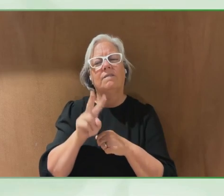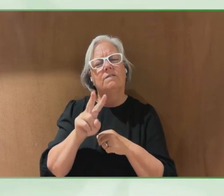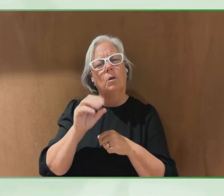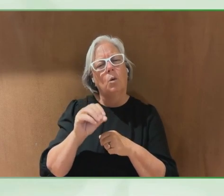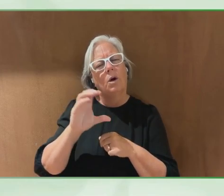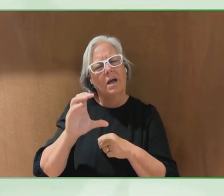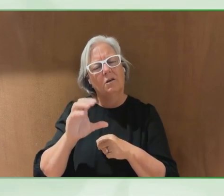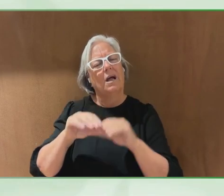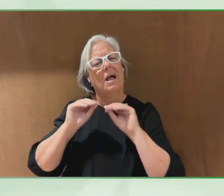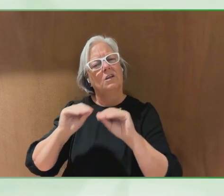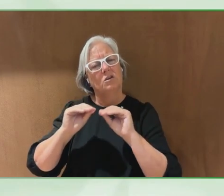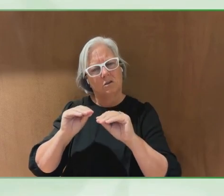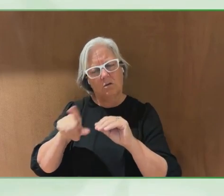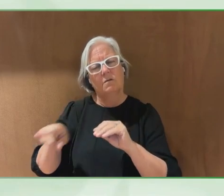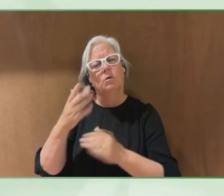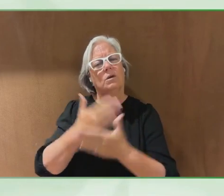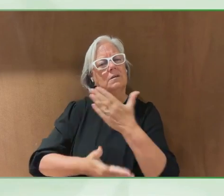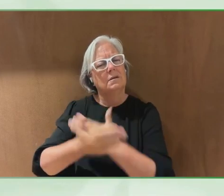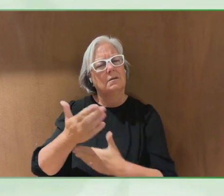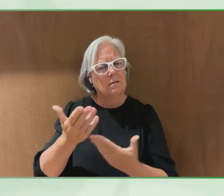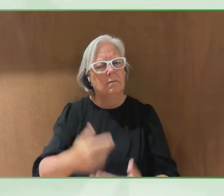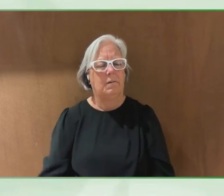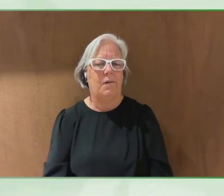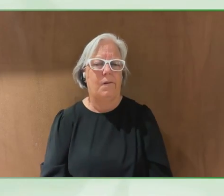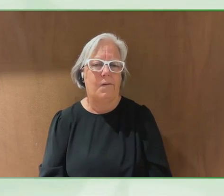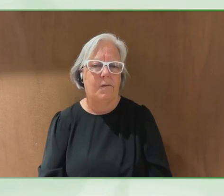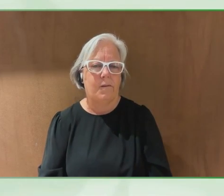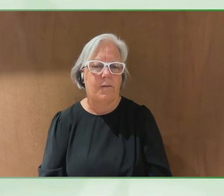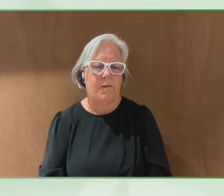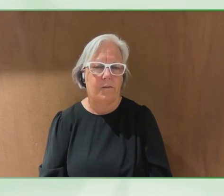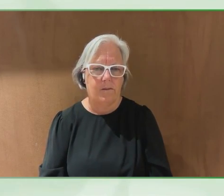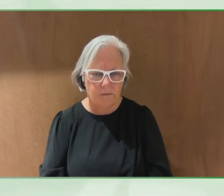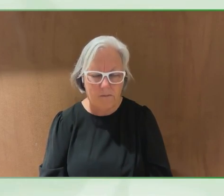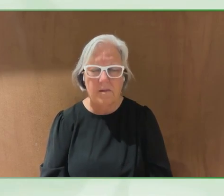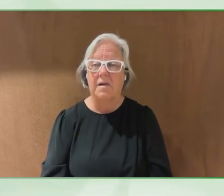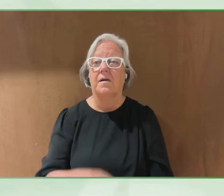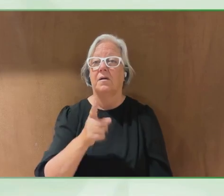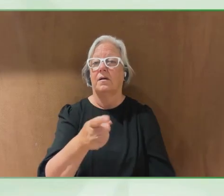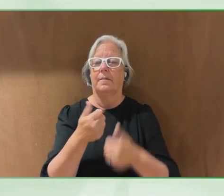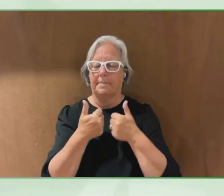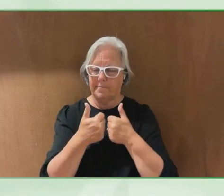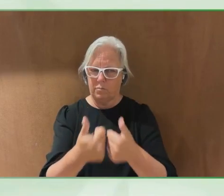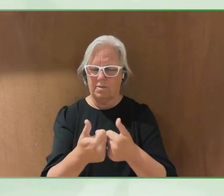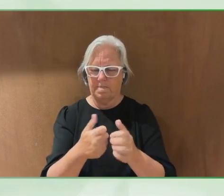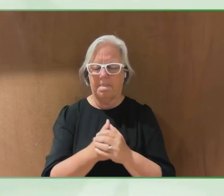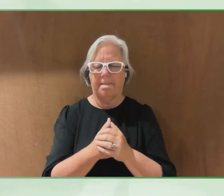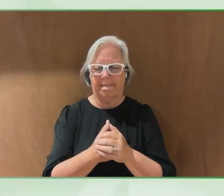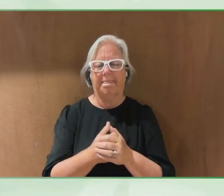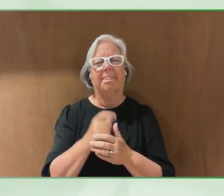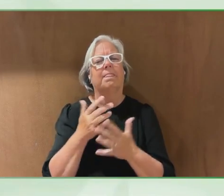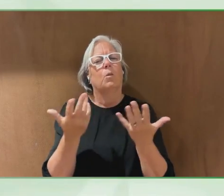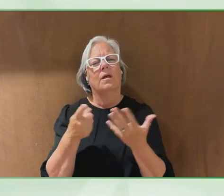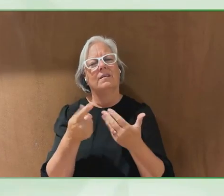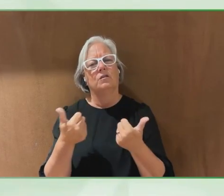with disabilities? Okay. I think that's an excellent point. One of the challenges that we initially faced was